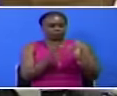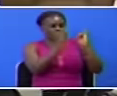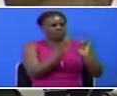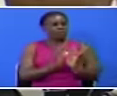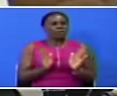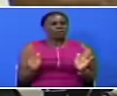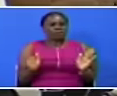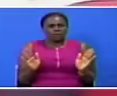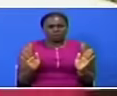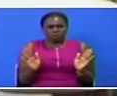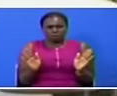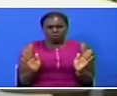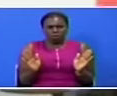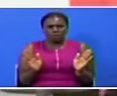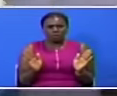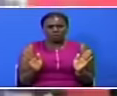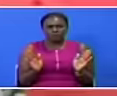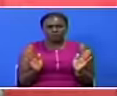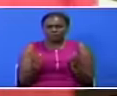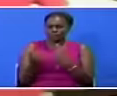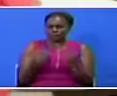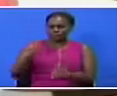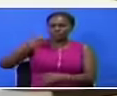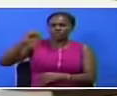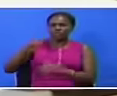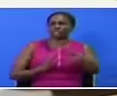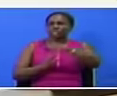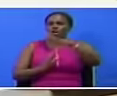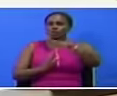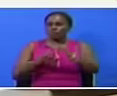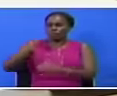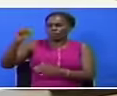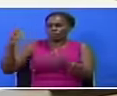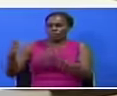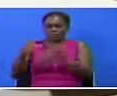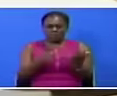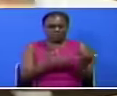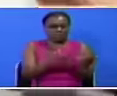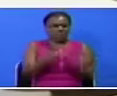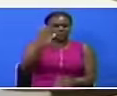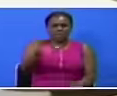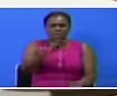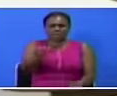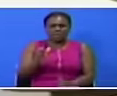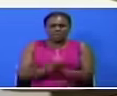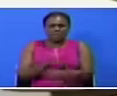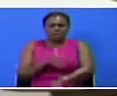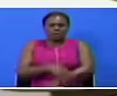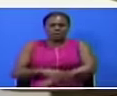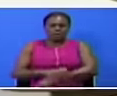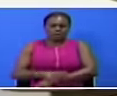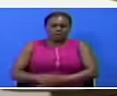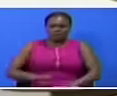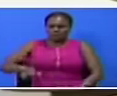candidates. With the top political players already jostling for numbers in parliament and across the county